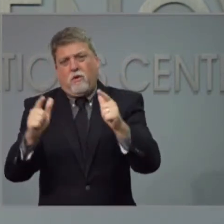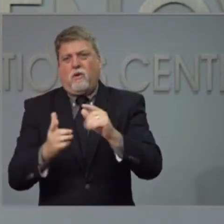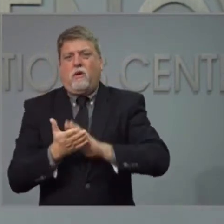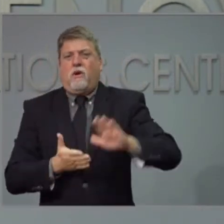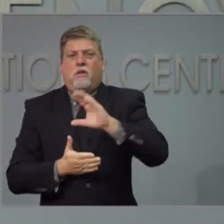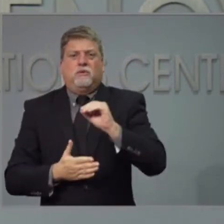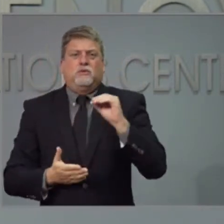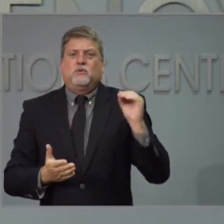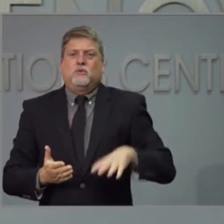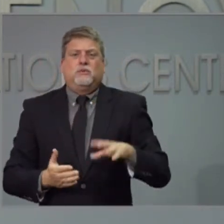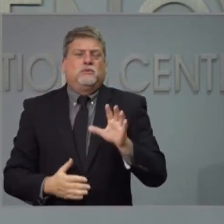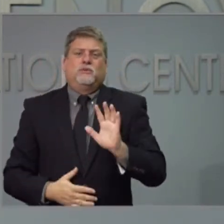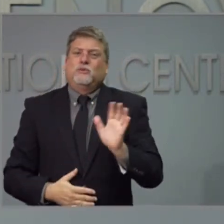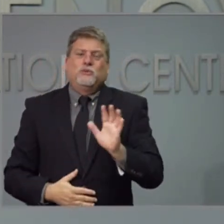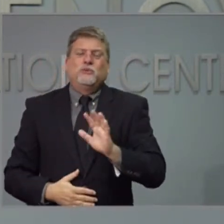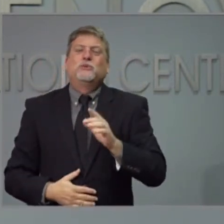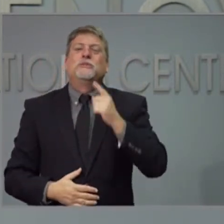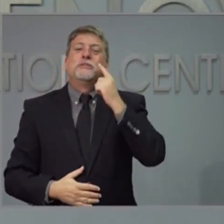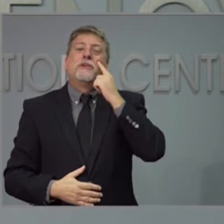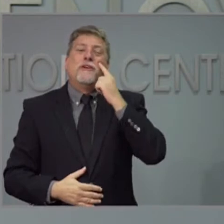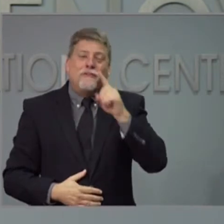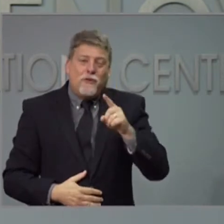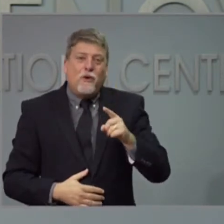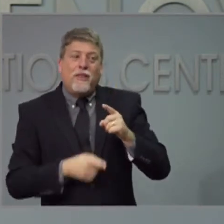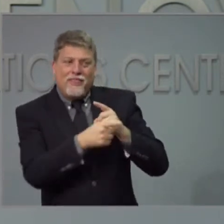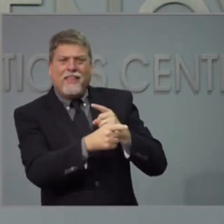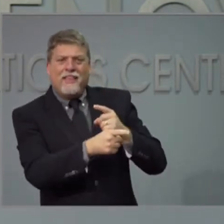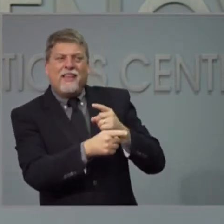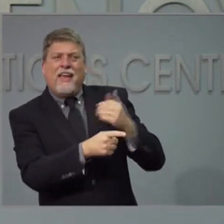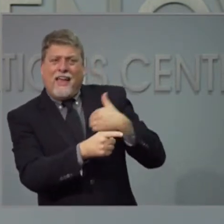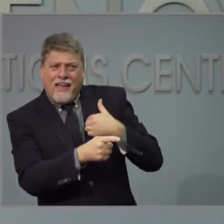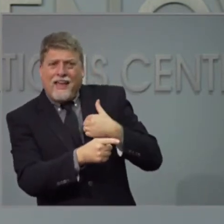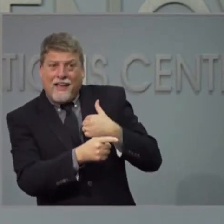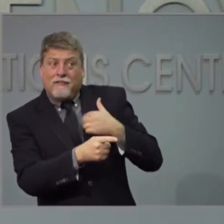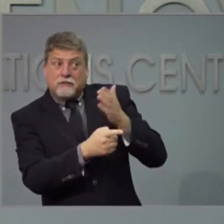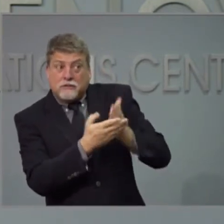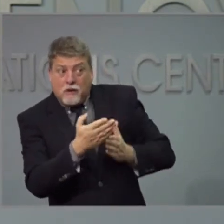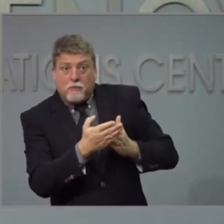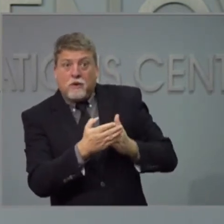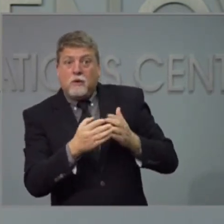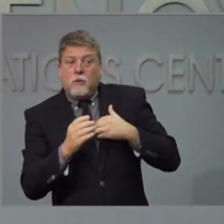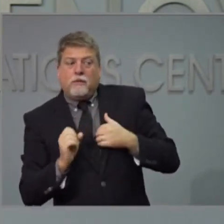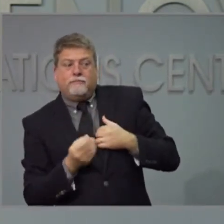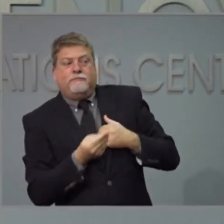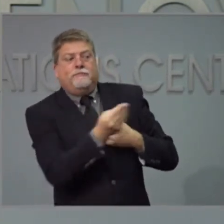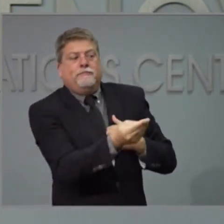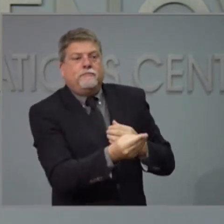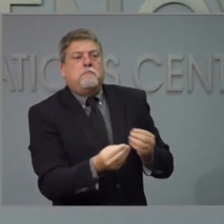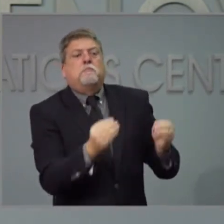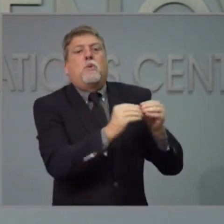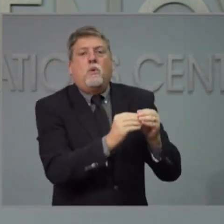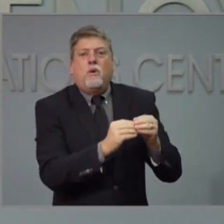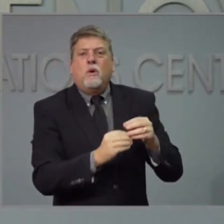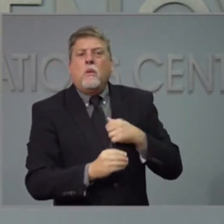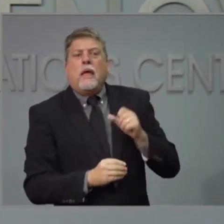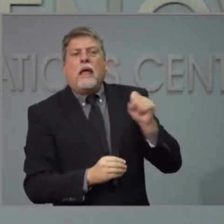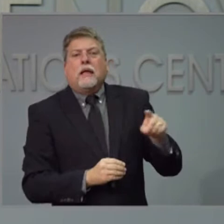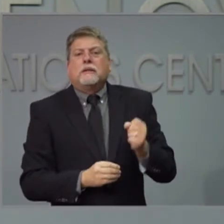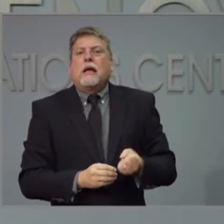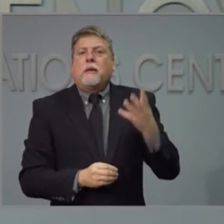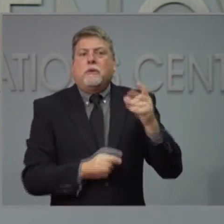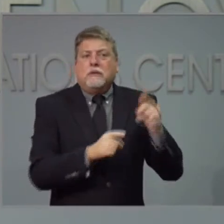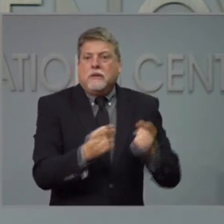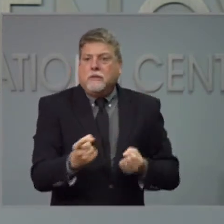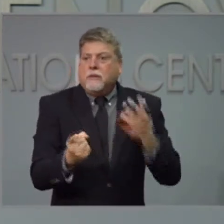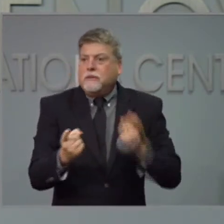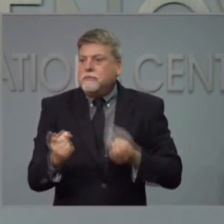ongoing testing capacity. So I think they're going to use what's existing, and this 75,000 will supplement. We ask them, how much do you need? And